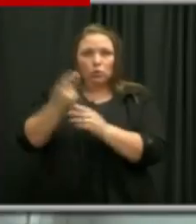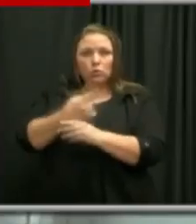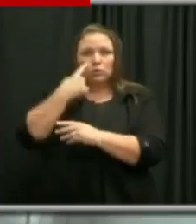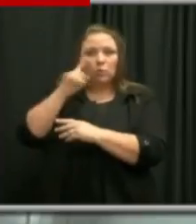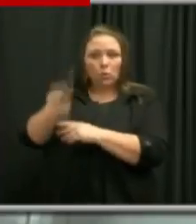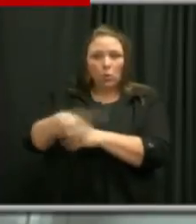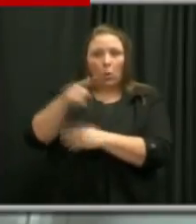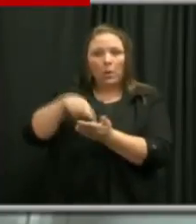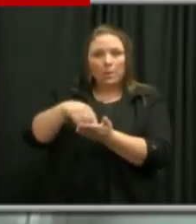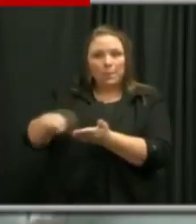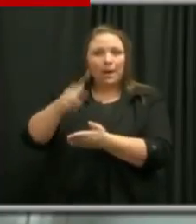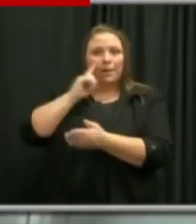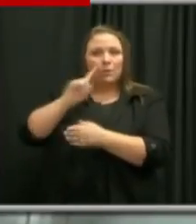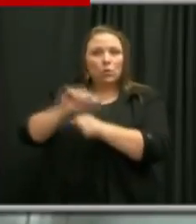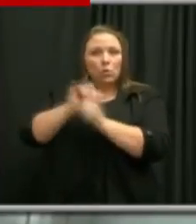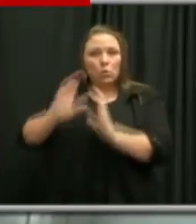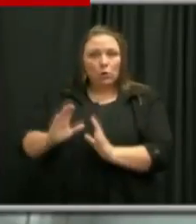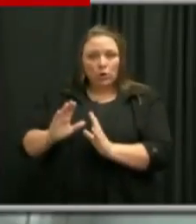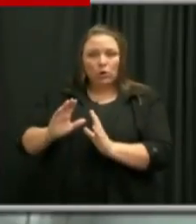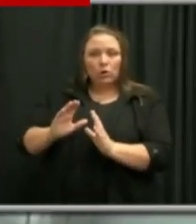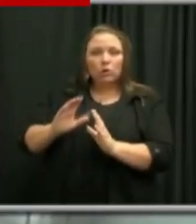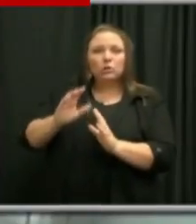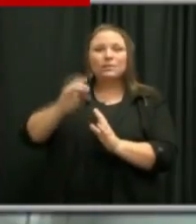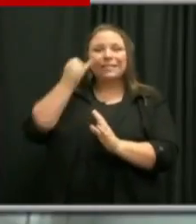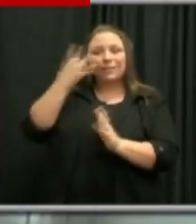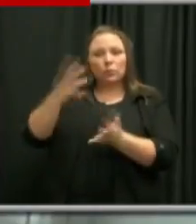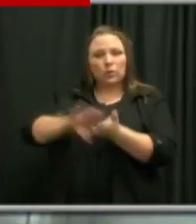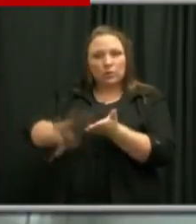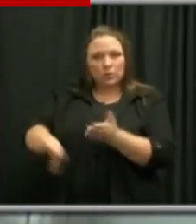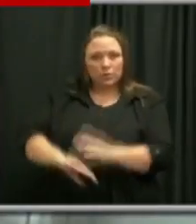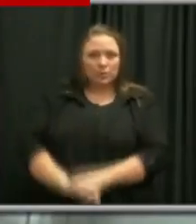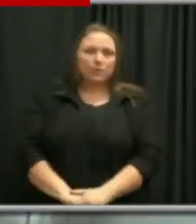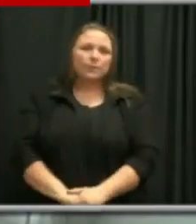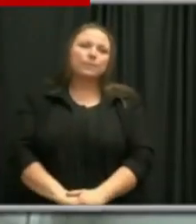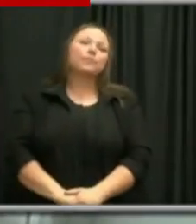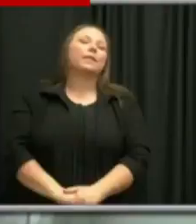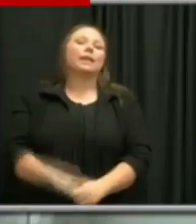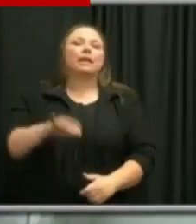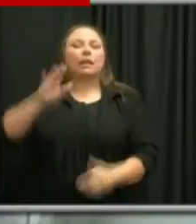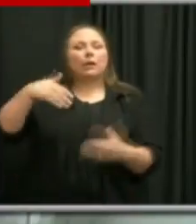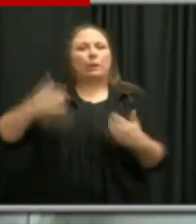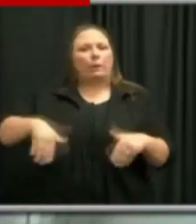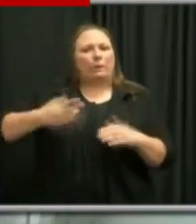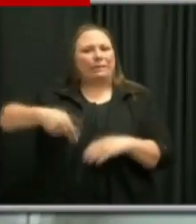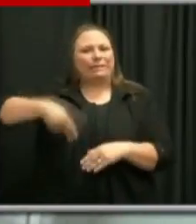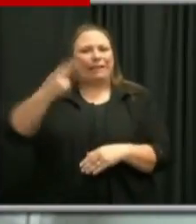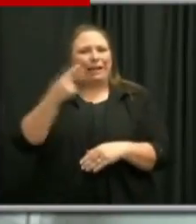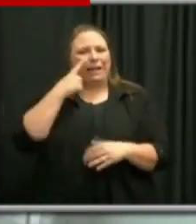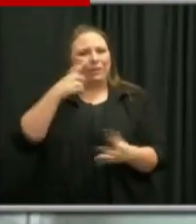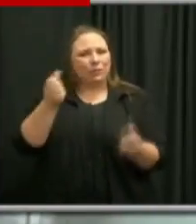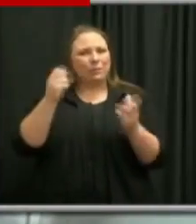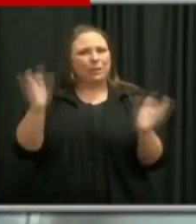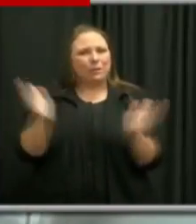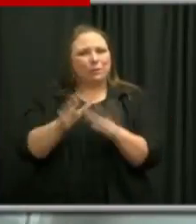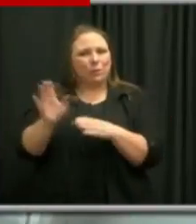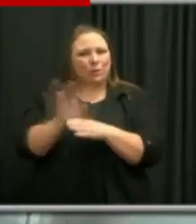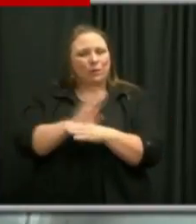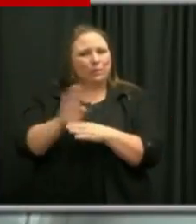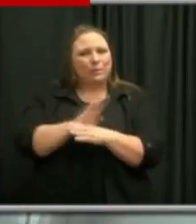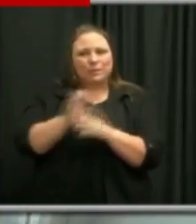payroll costs in order to be forgiven. And it's just a threshold that's too high for far too many small businesses